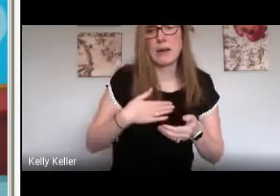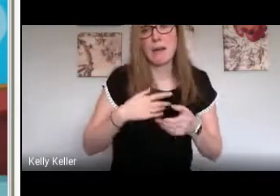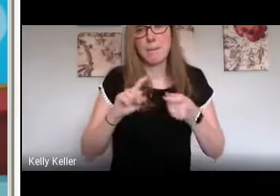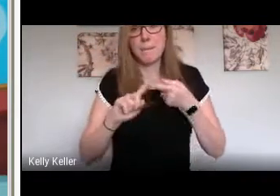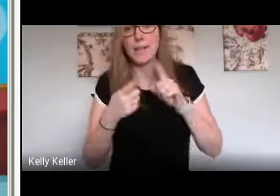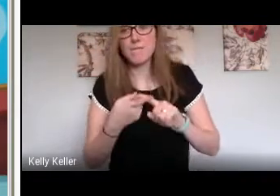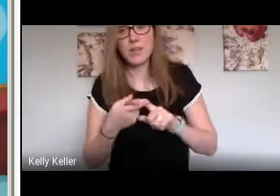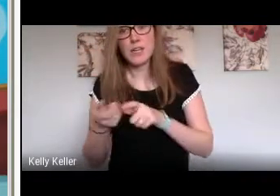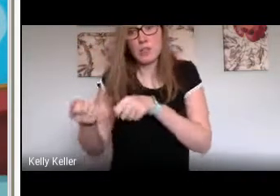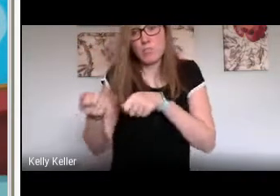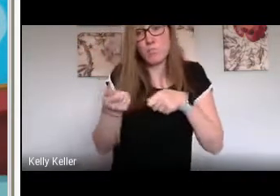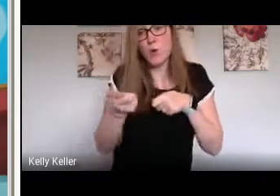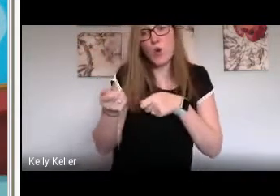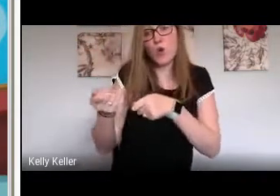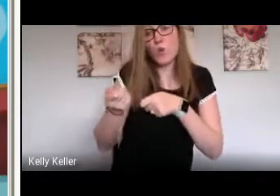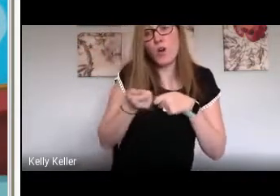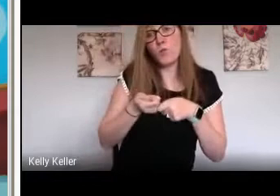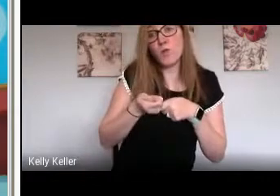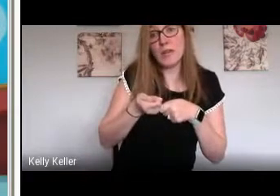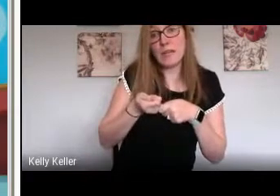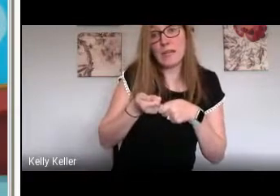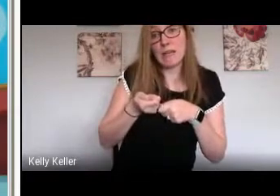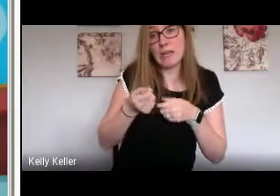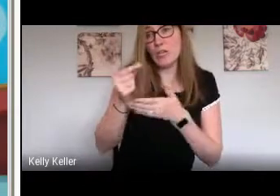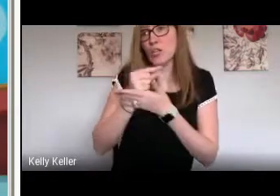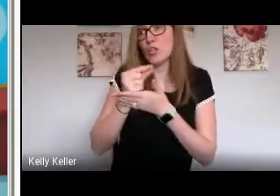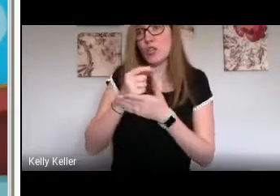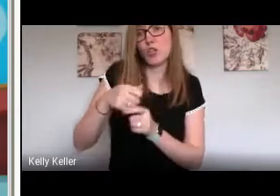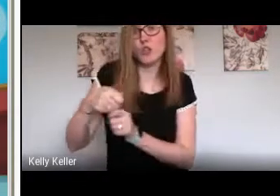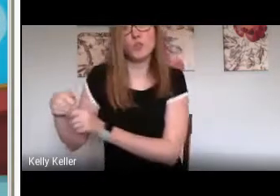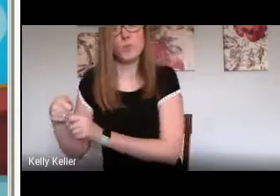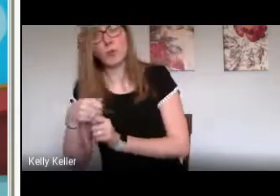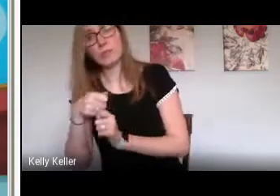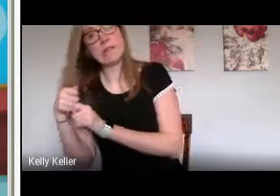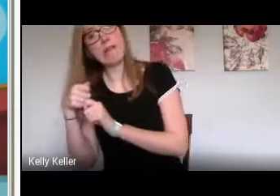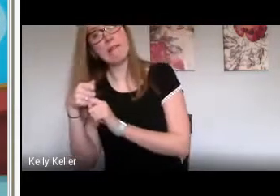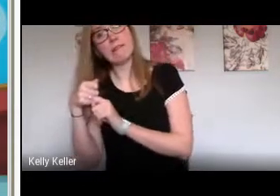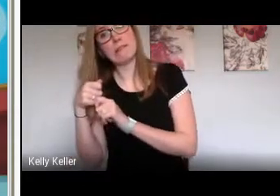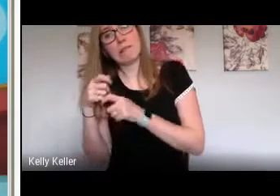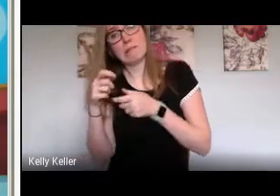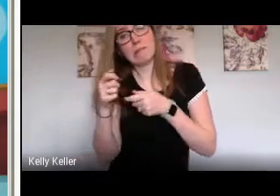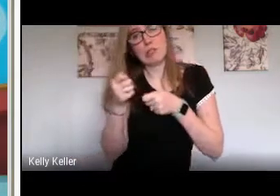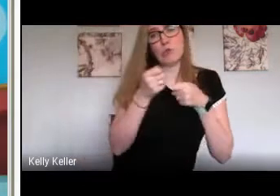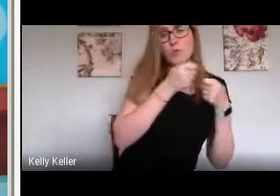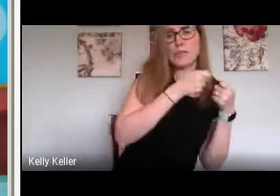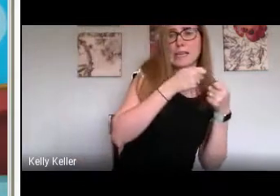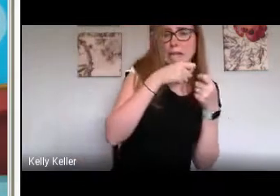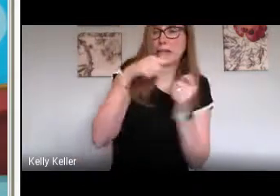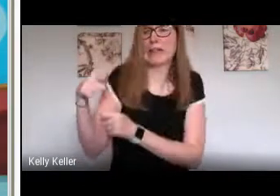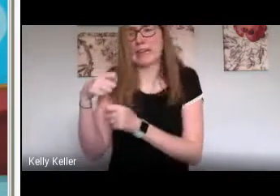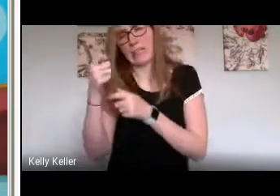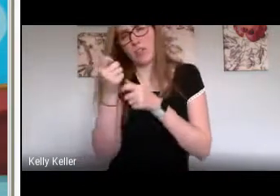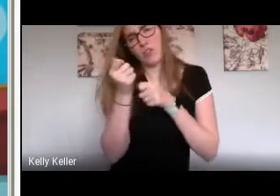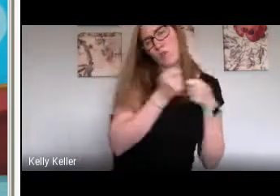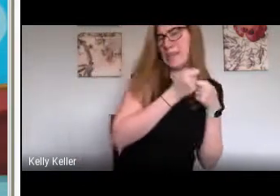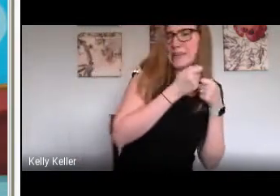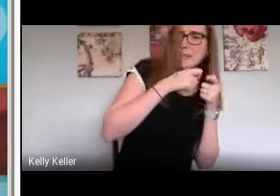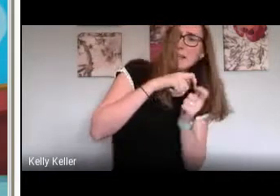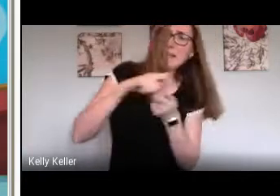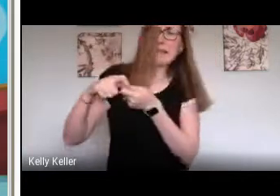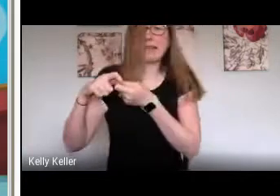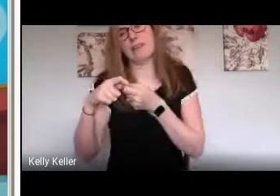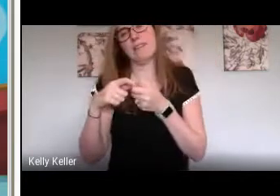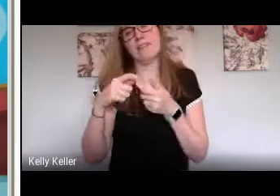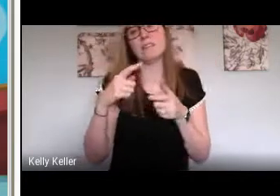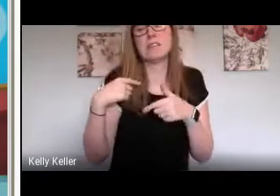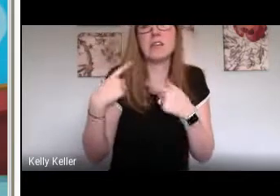my friends pull one way and then the glue pulled the other creak quick creak